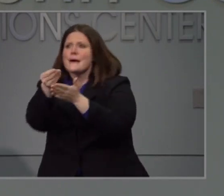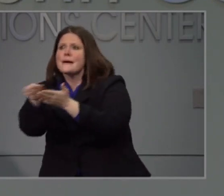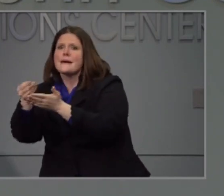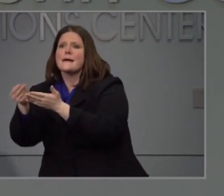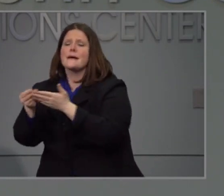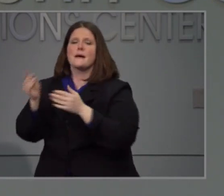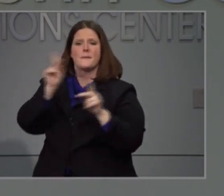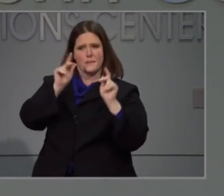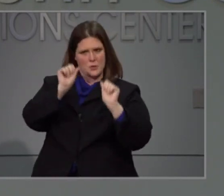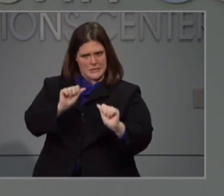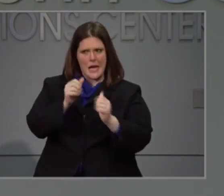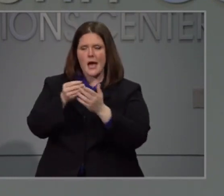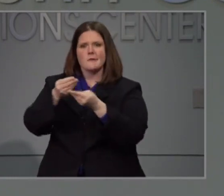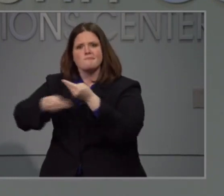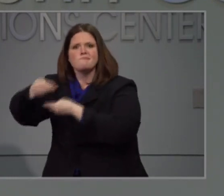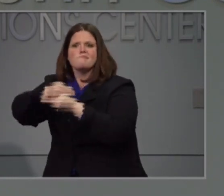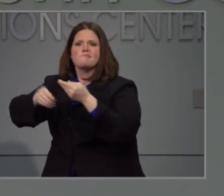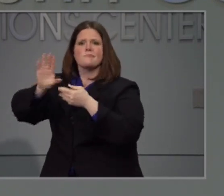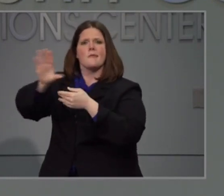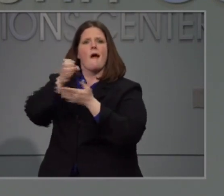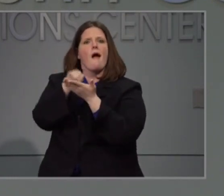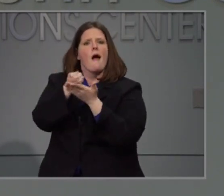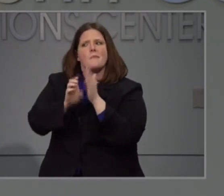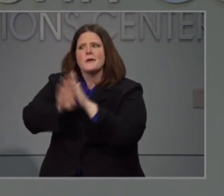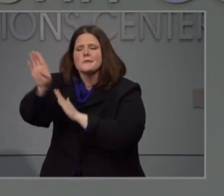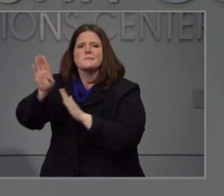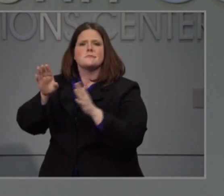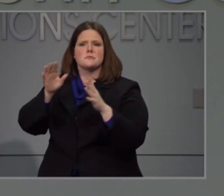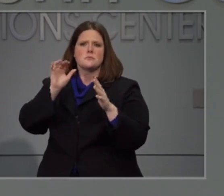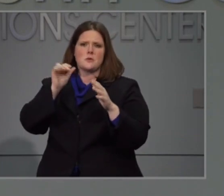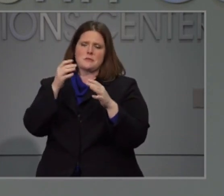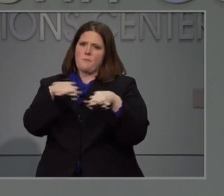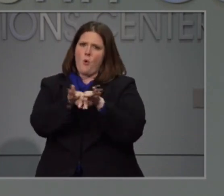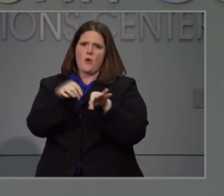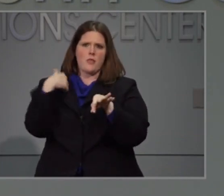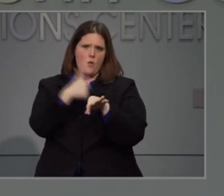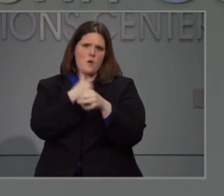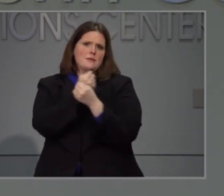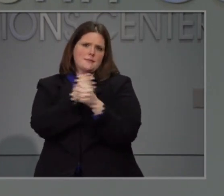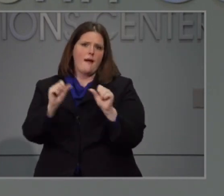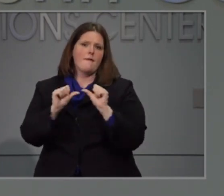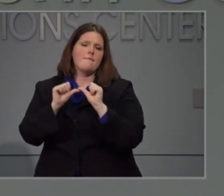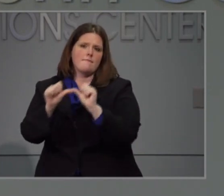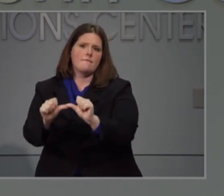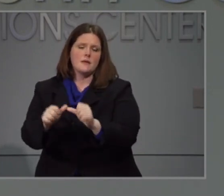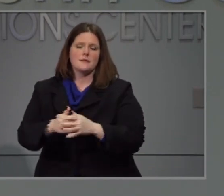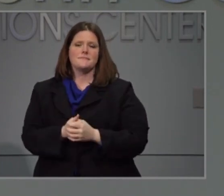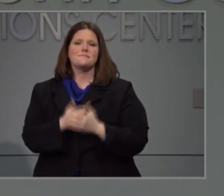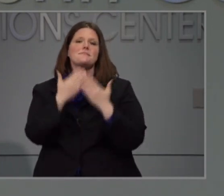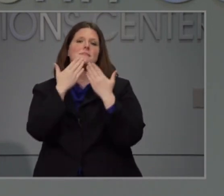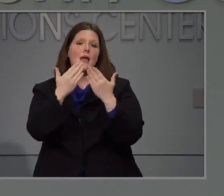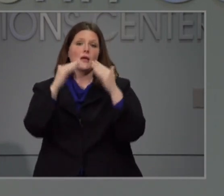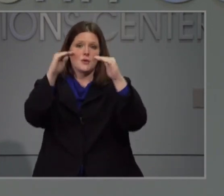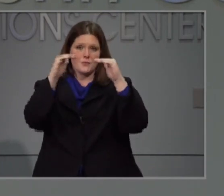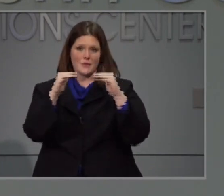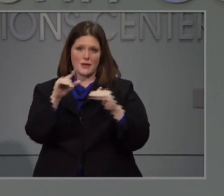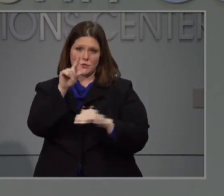these phases in a safe way, giving people confidence. Thanks for that. Next question, please.